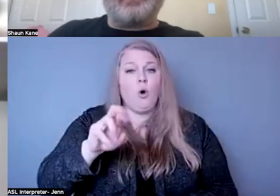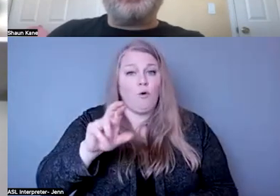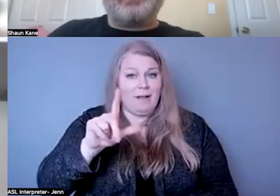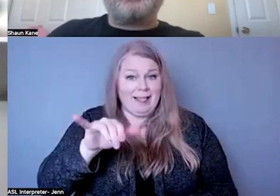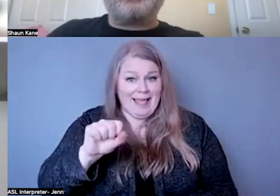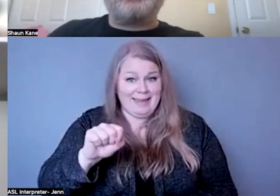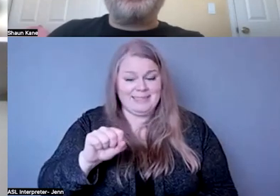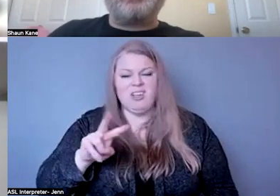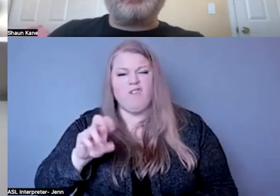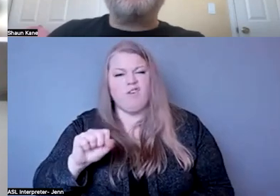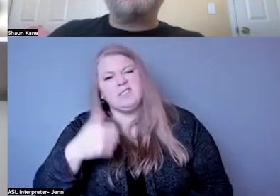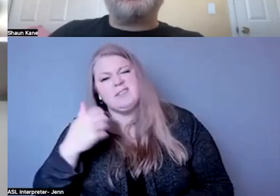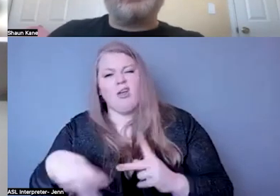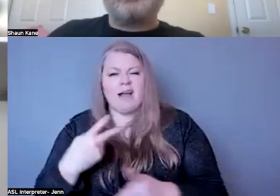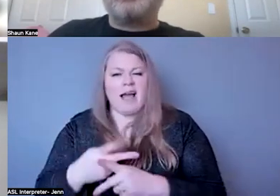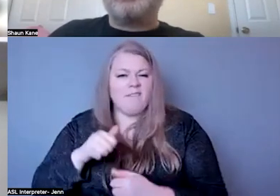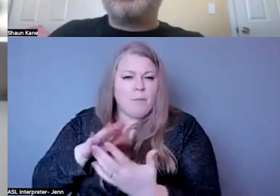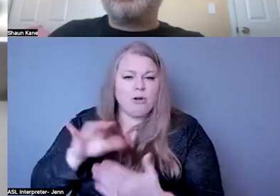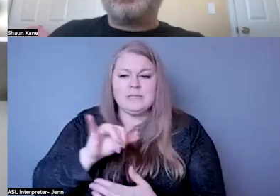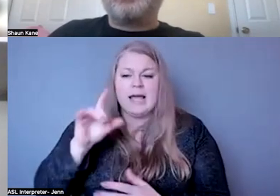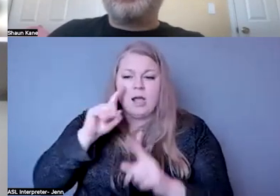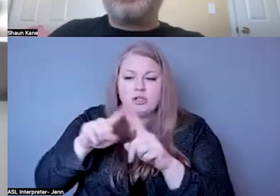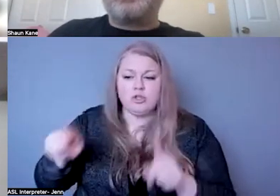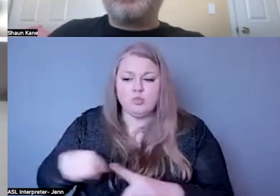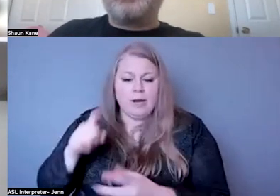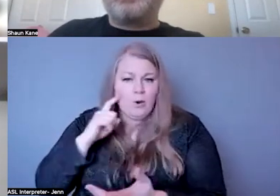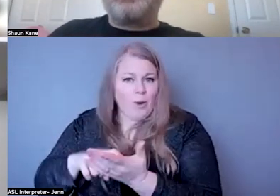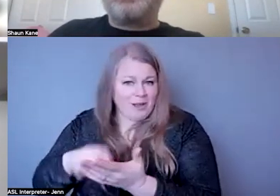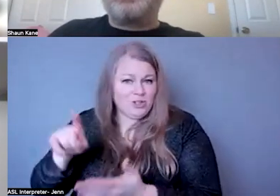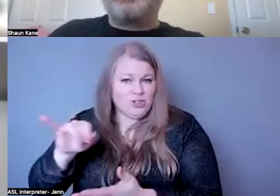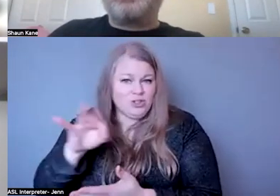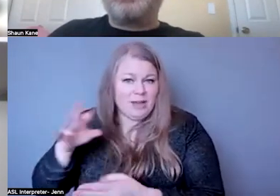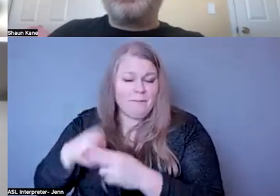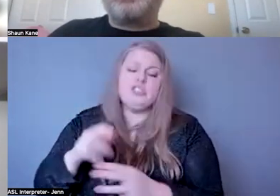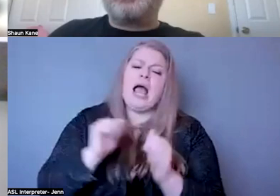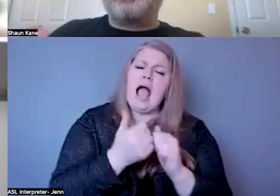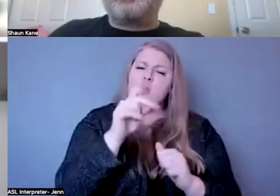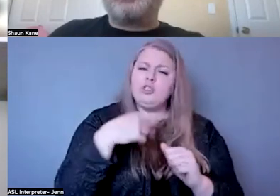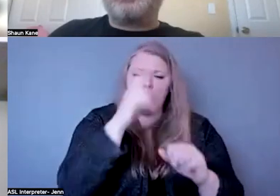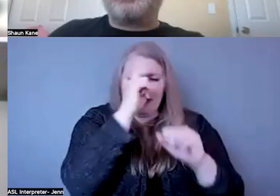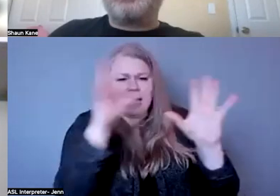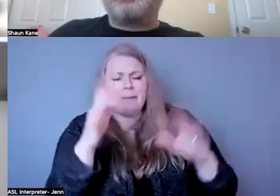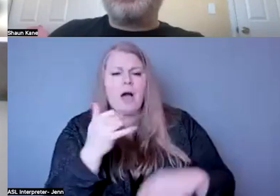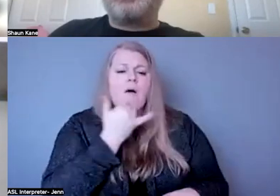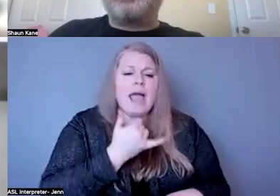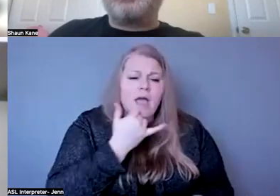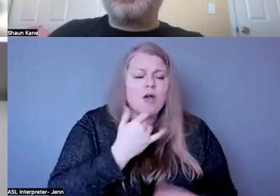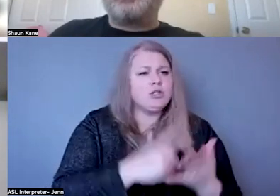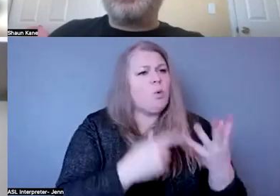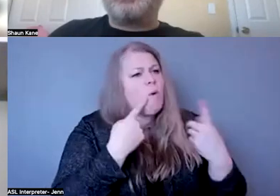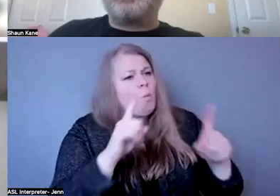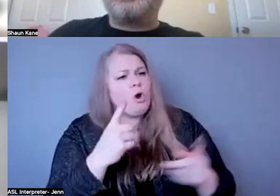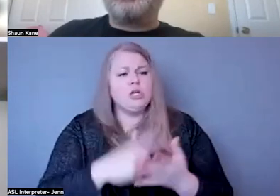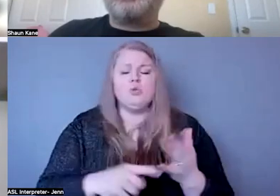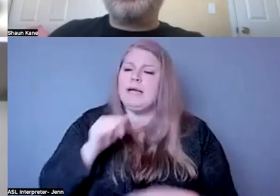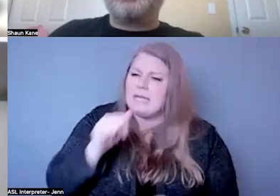versus other kind of approaches like screen recognition, which Jeff mentioned. How do we think about like errors and what works and what doesn't and how we position